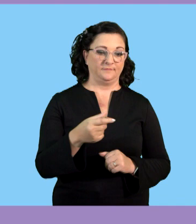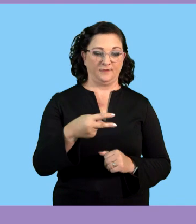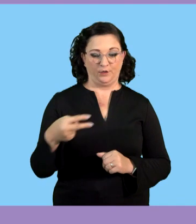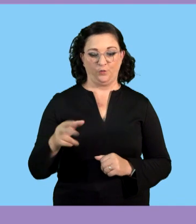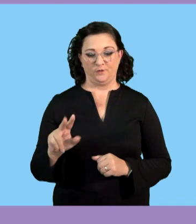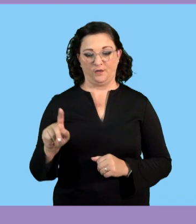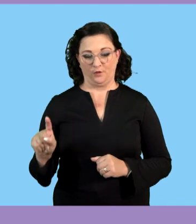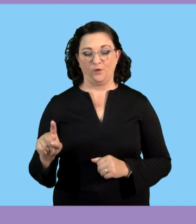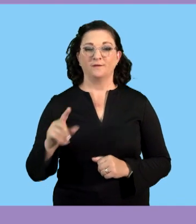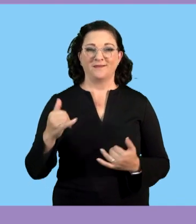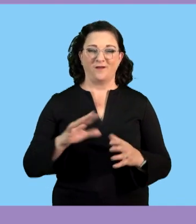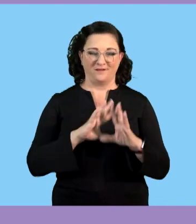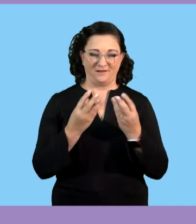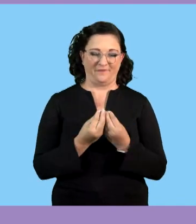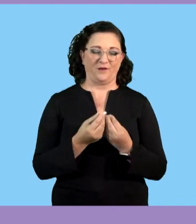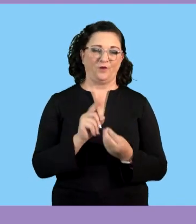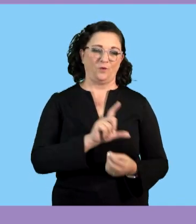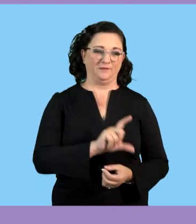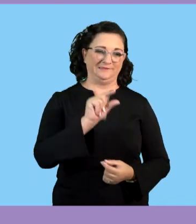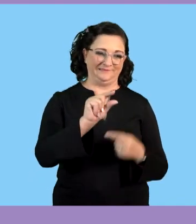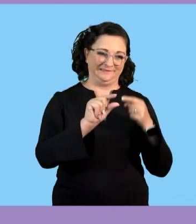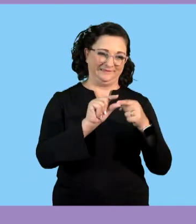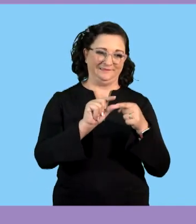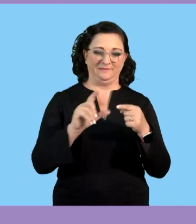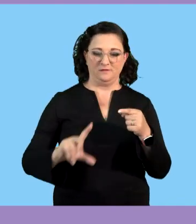into exponential form. So what